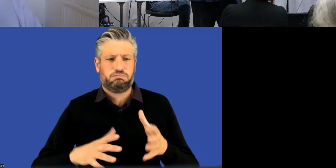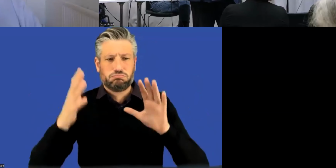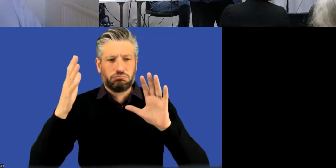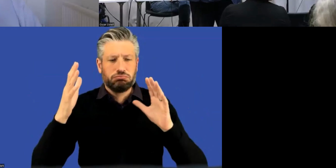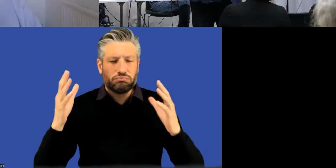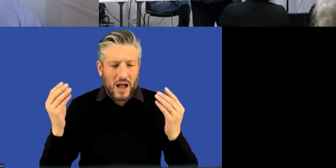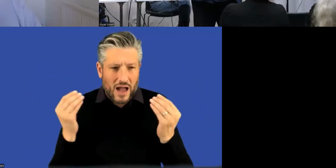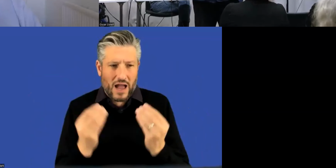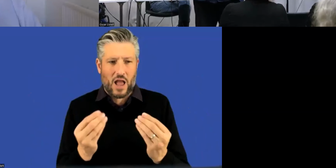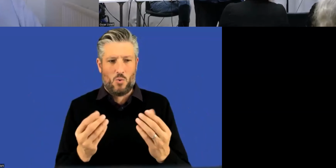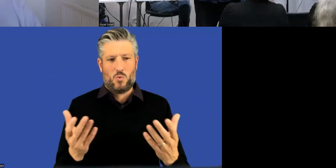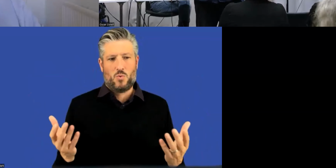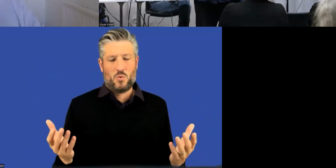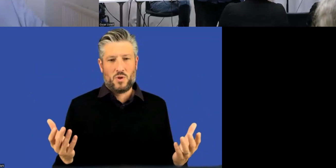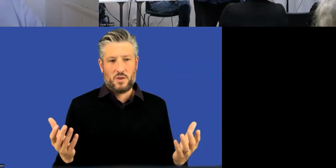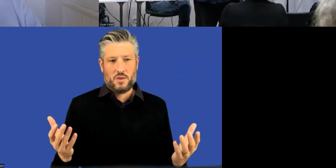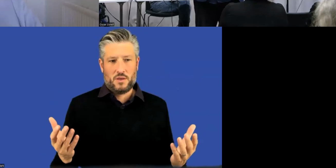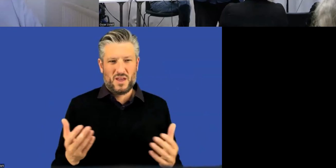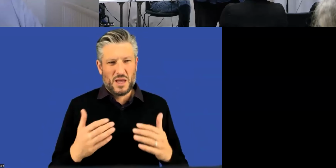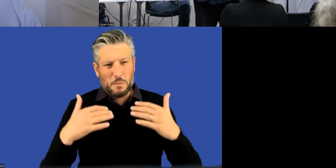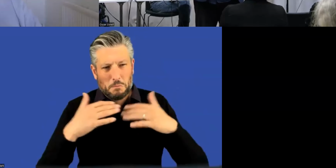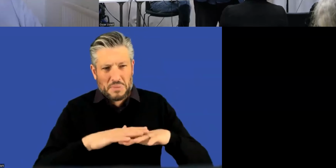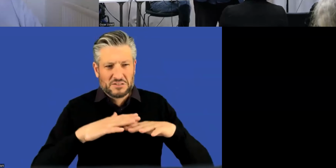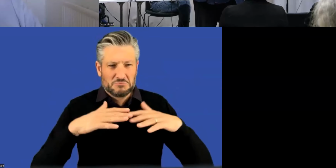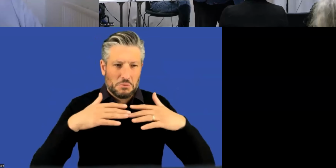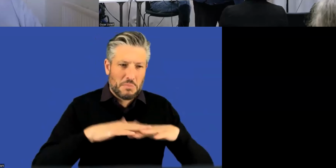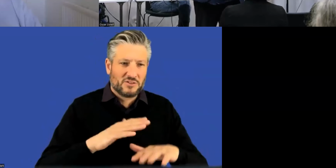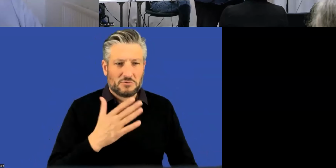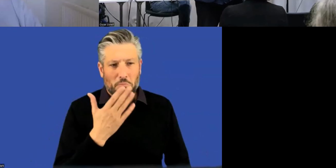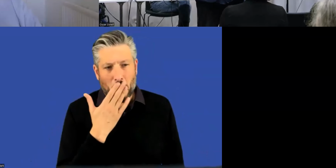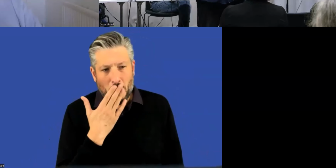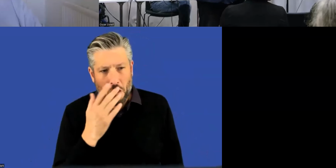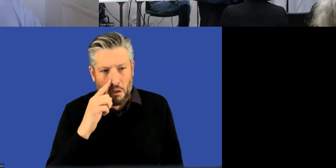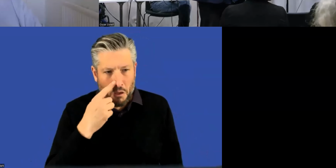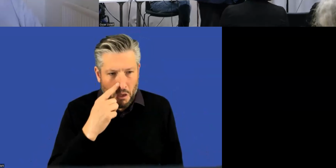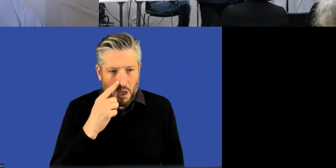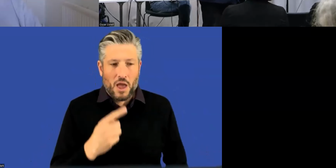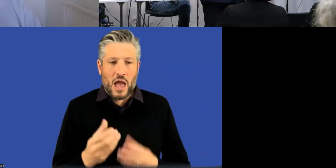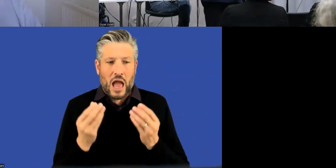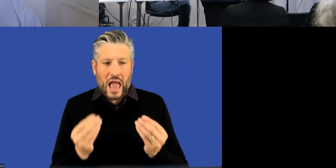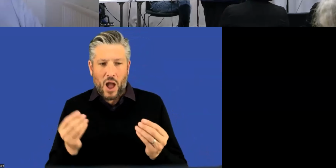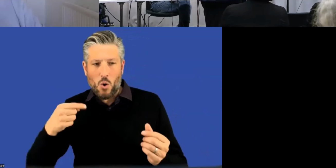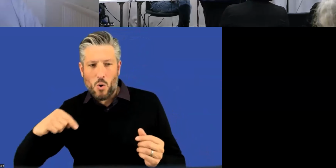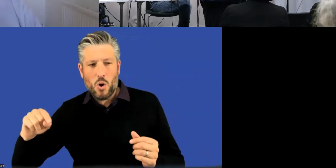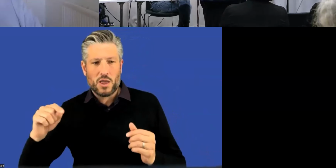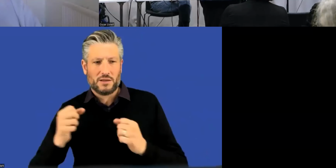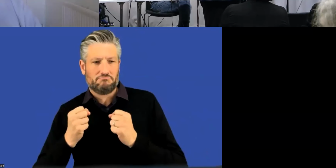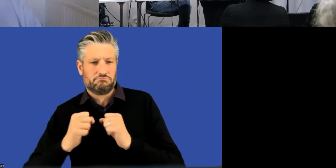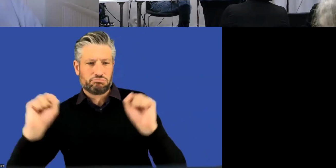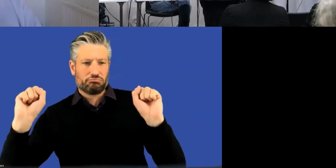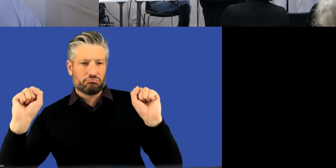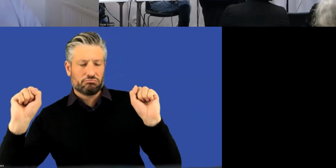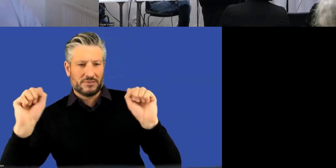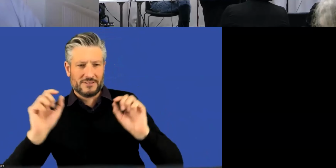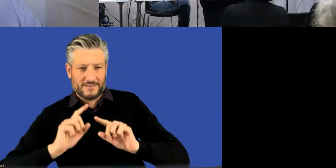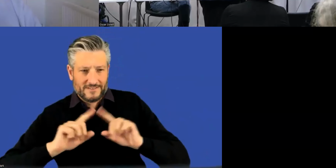exactly at the intersections of disciplines, we can do stuff that's exciting, free of the bureaucracy. And of course, much more